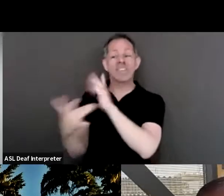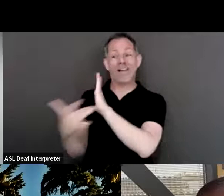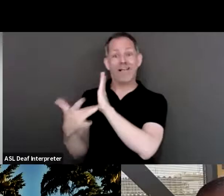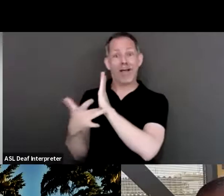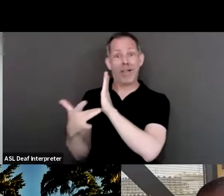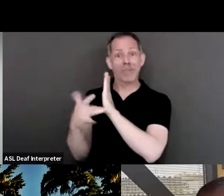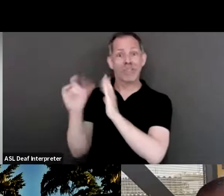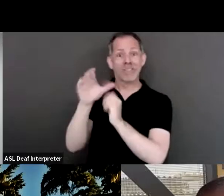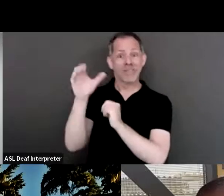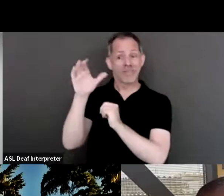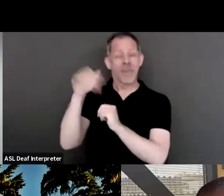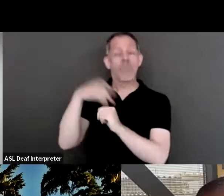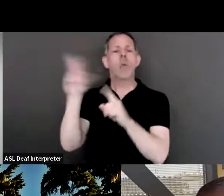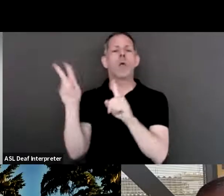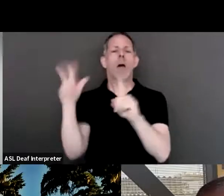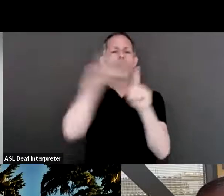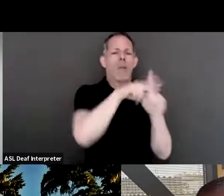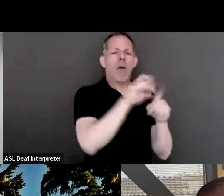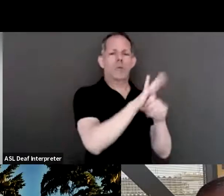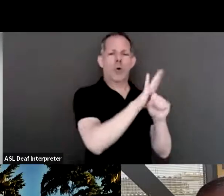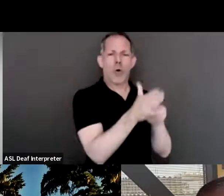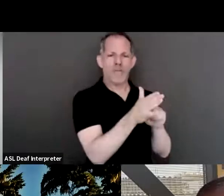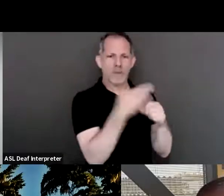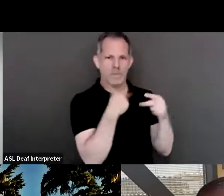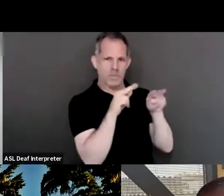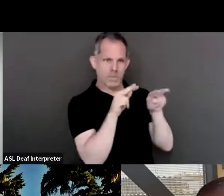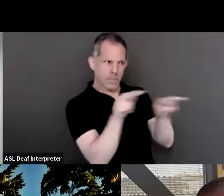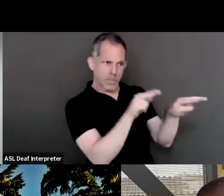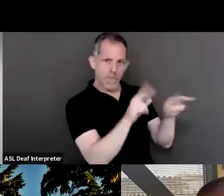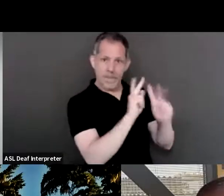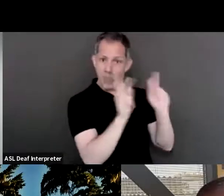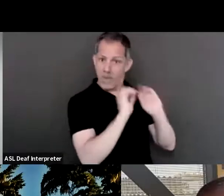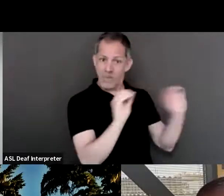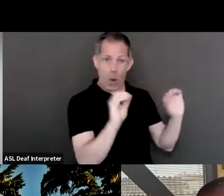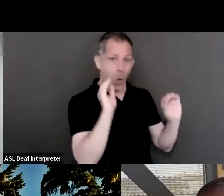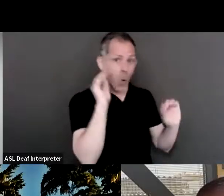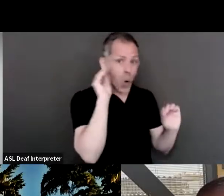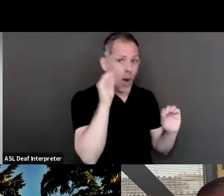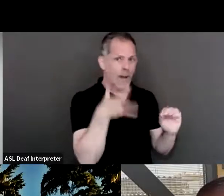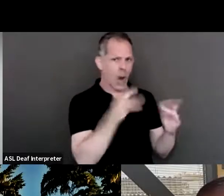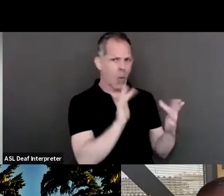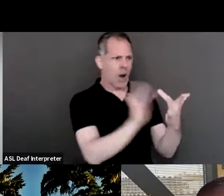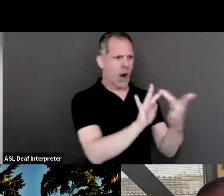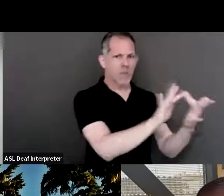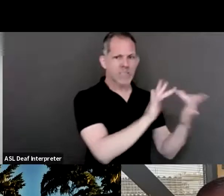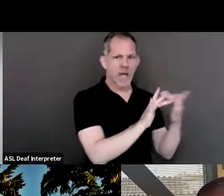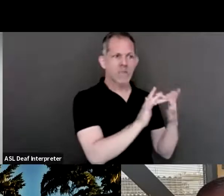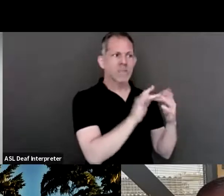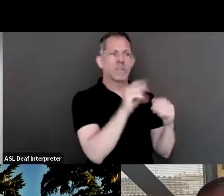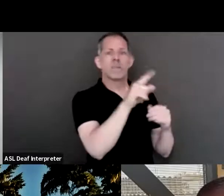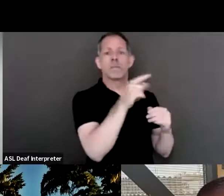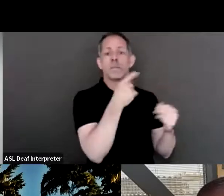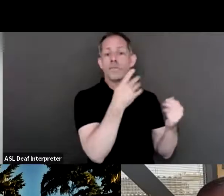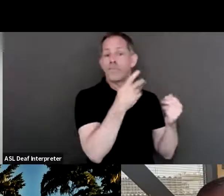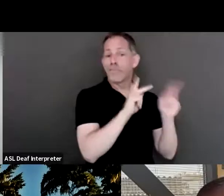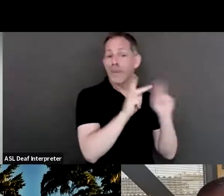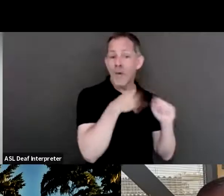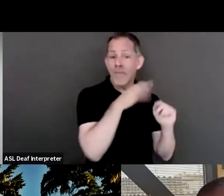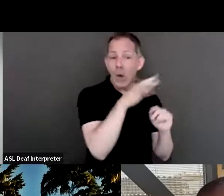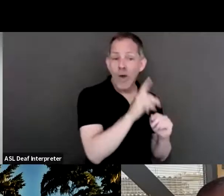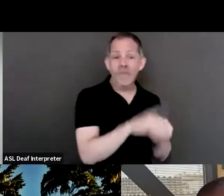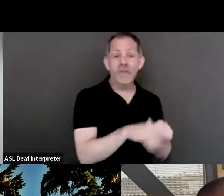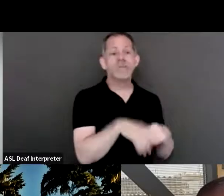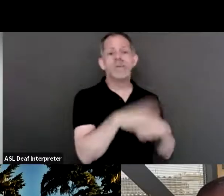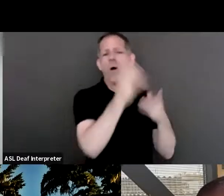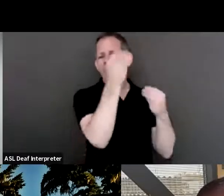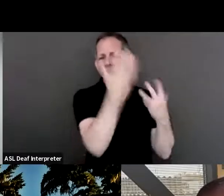and provide them education, COVID screening, and other things, other services that they may have needed once COVID